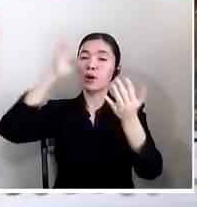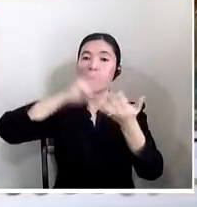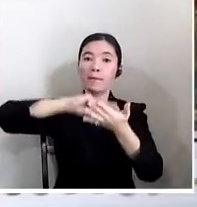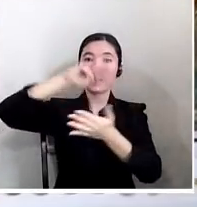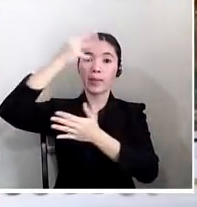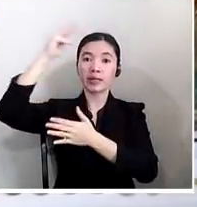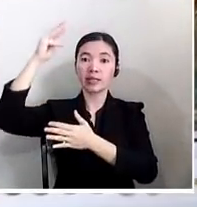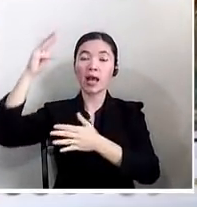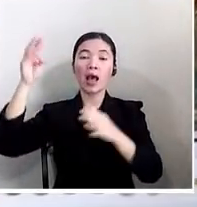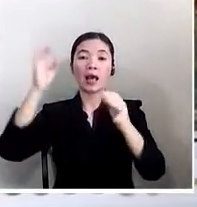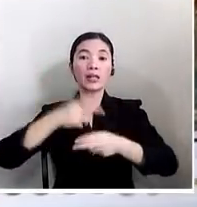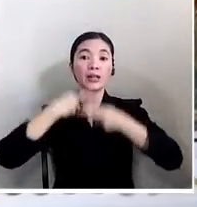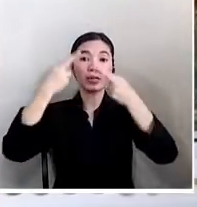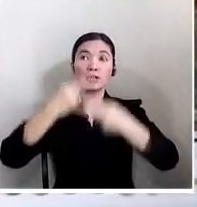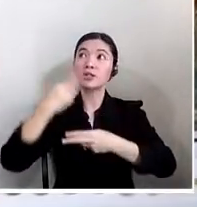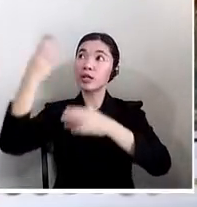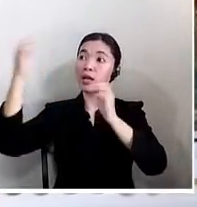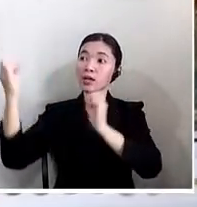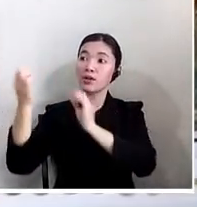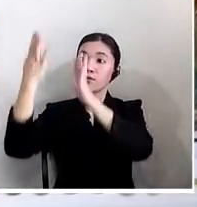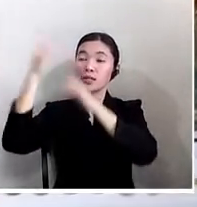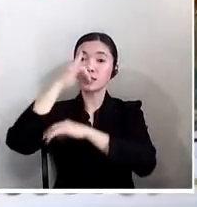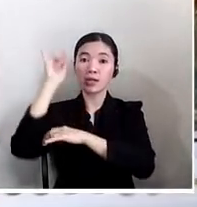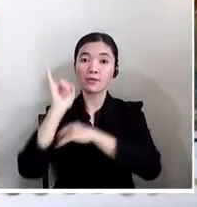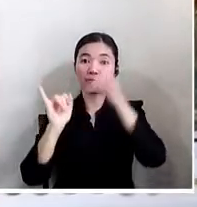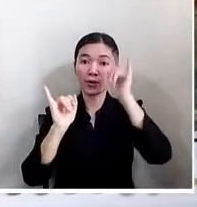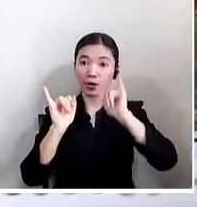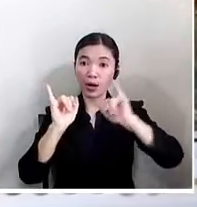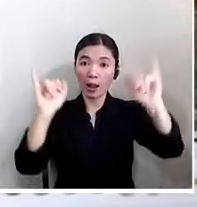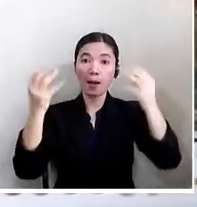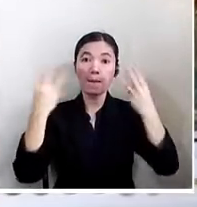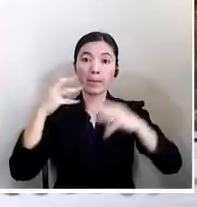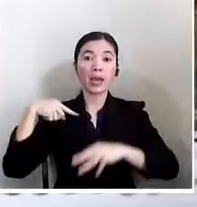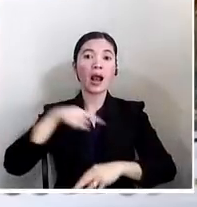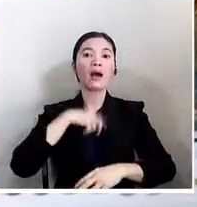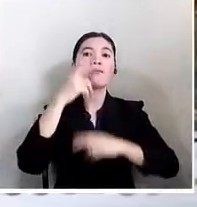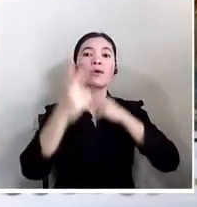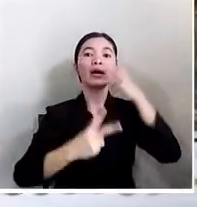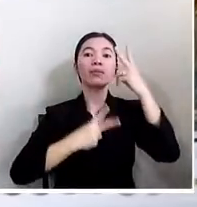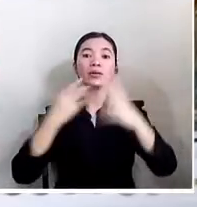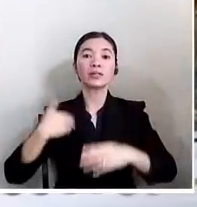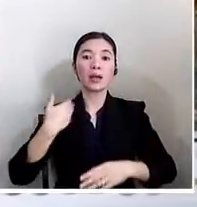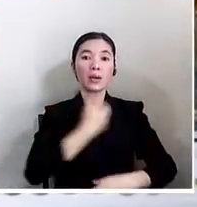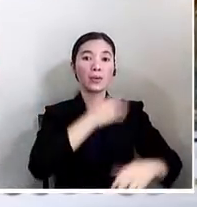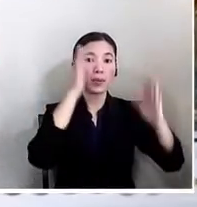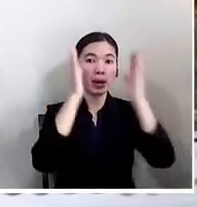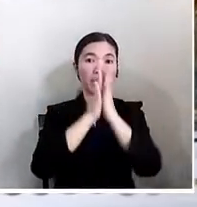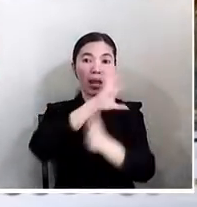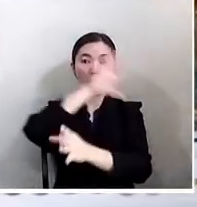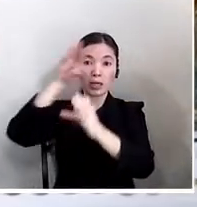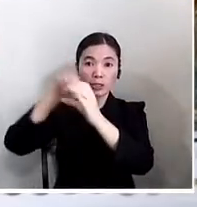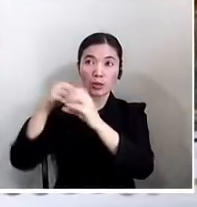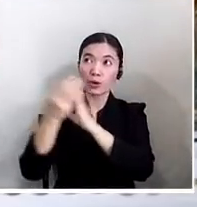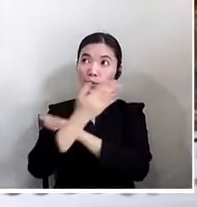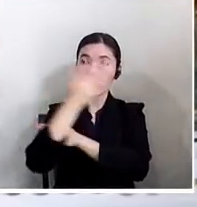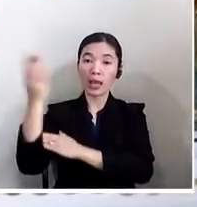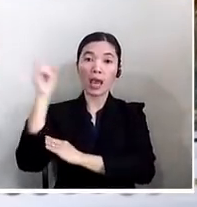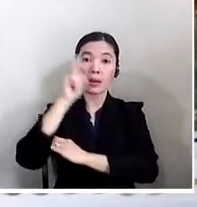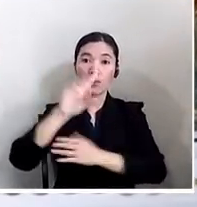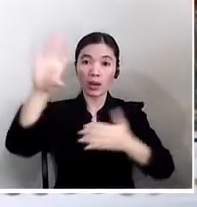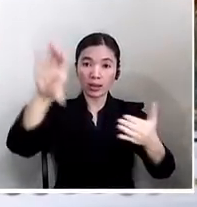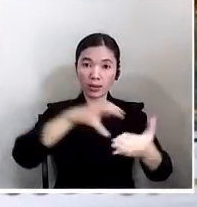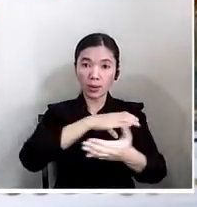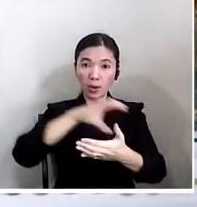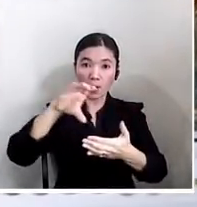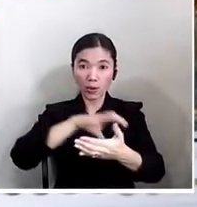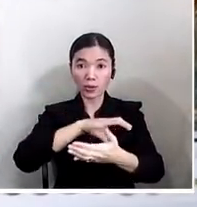rejoices in your presence forever. May our voices, we pray, join with theirs in one chorus of exultant